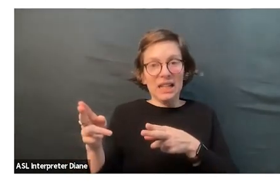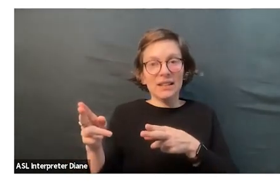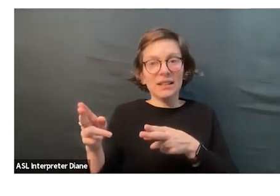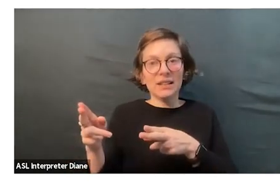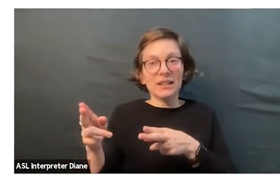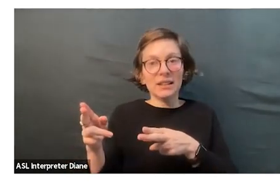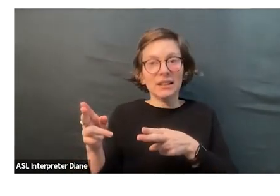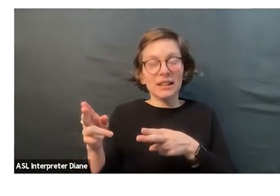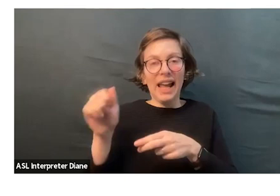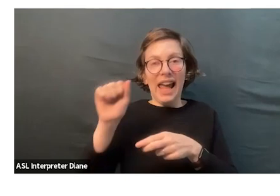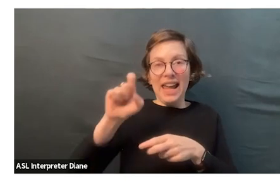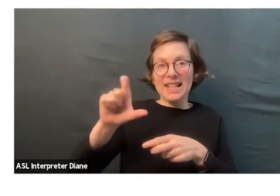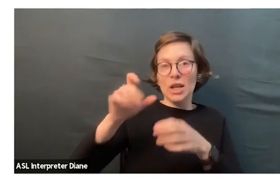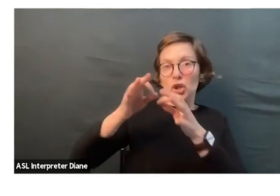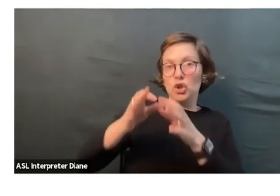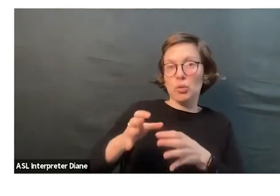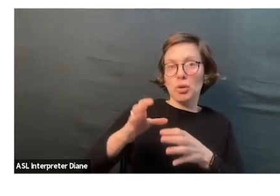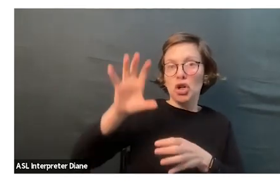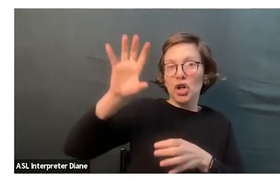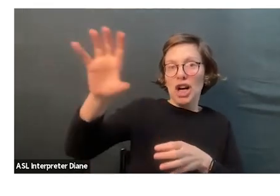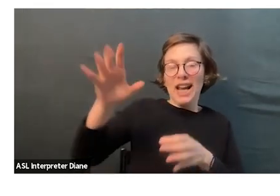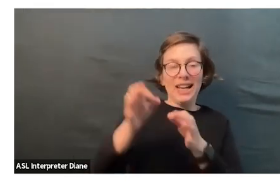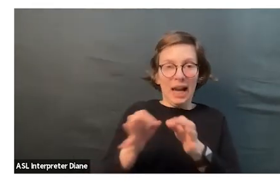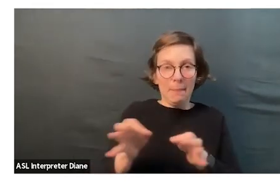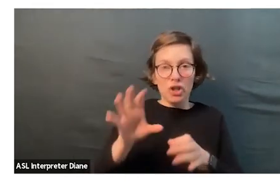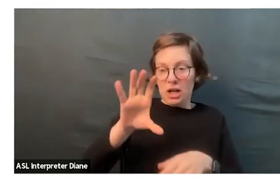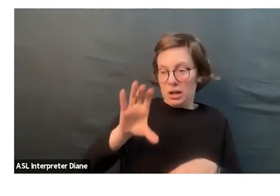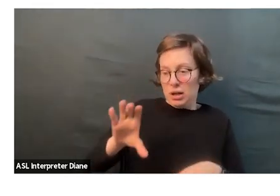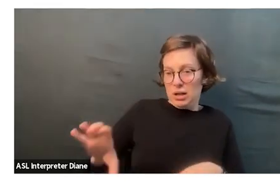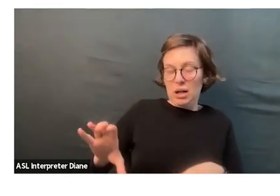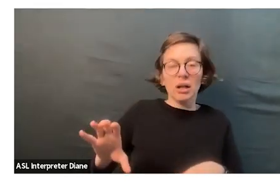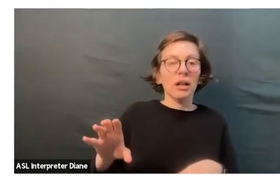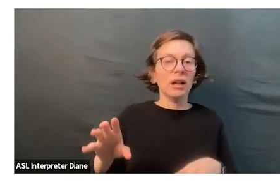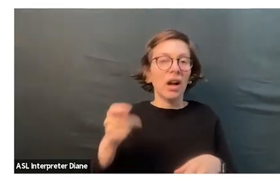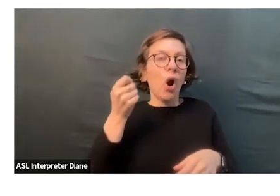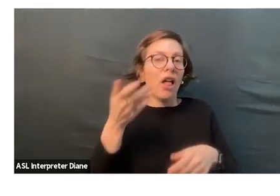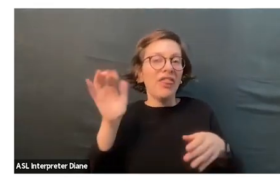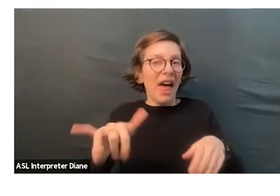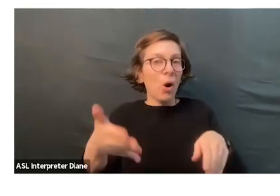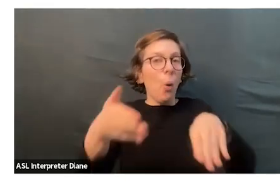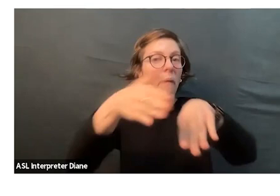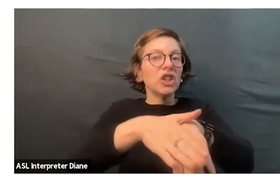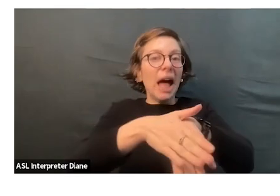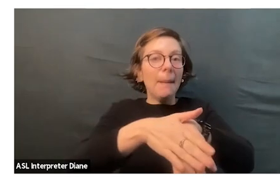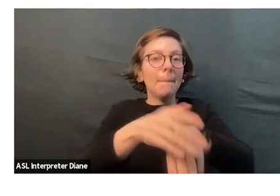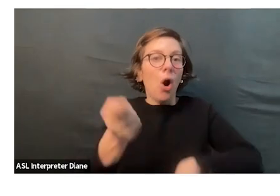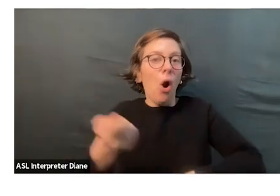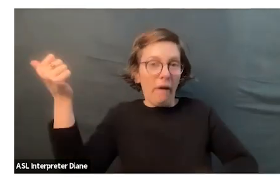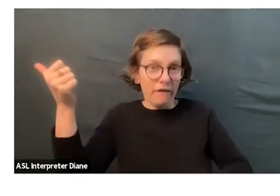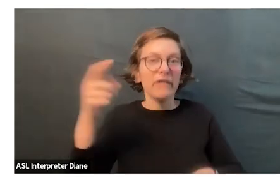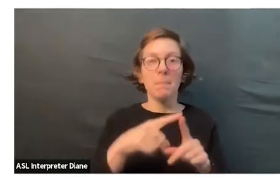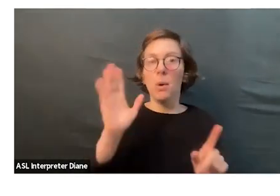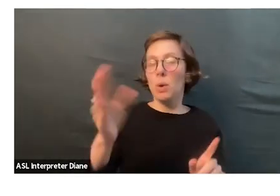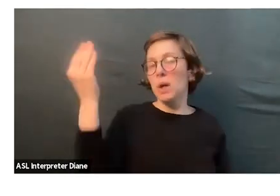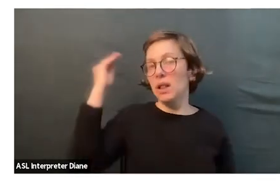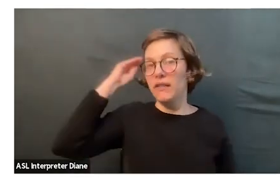include colonialism, war, policy, commerce, and empire. Wouldn't empire encompass all of the above? I get this question a